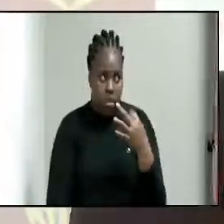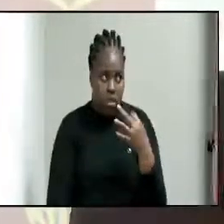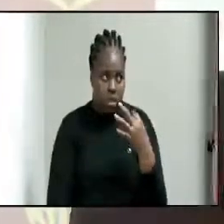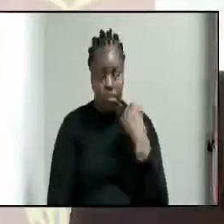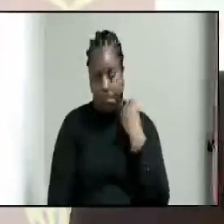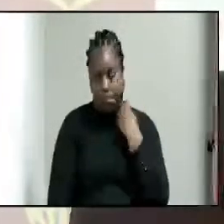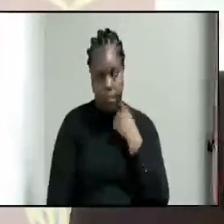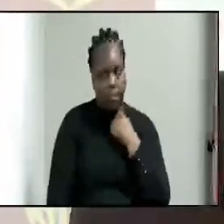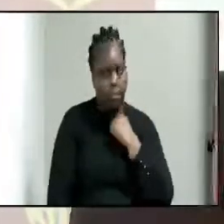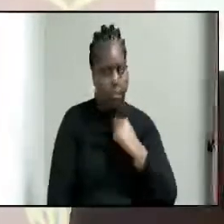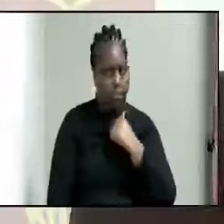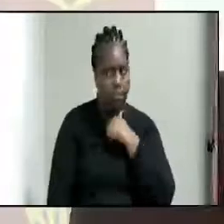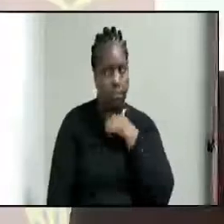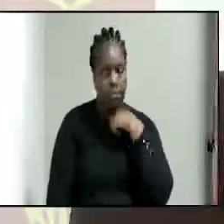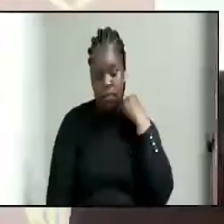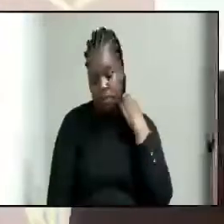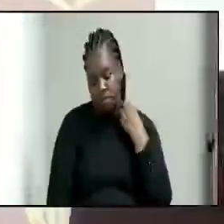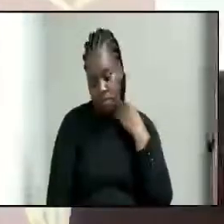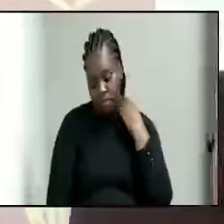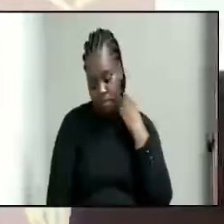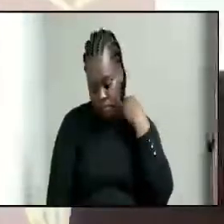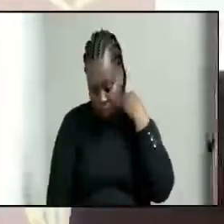questions?